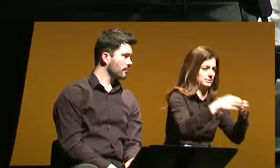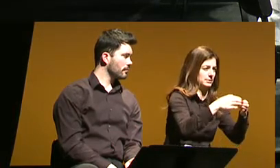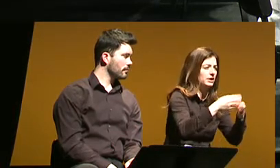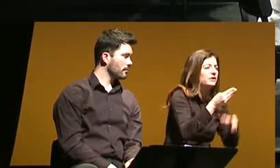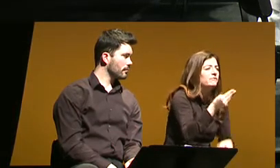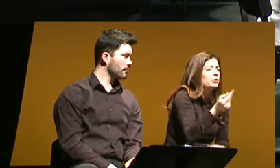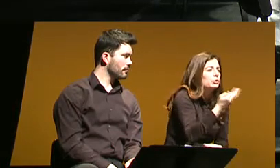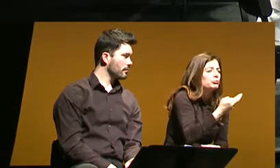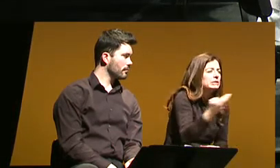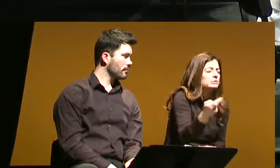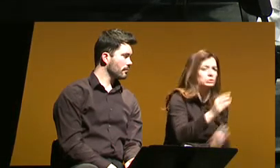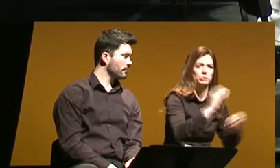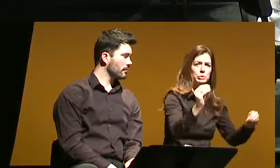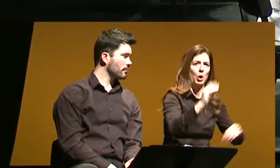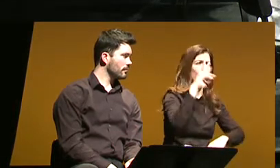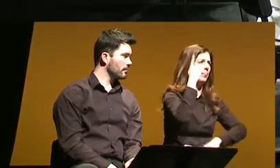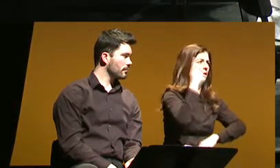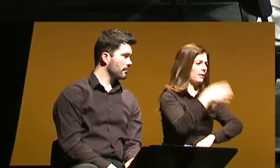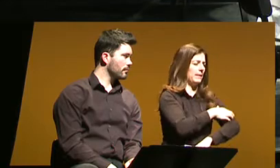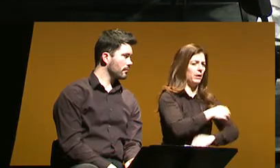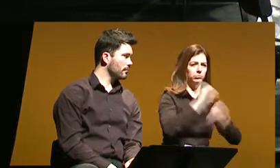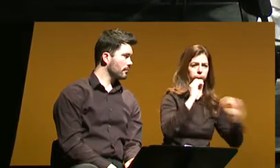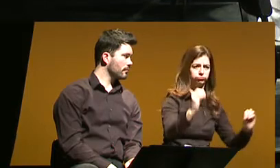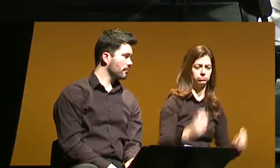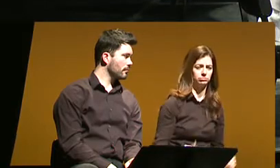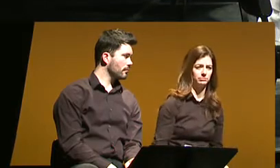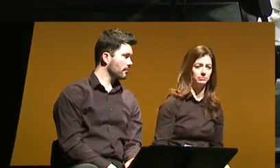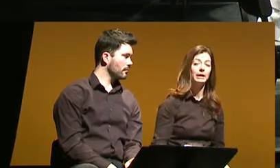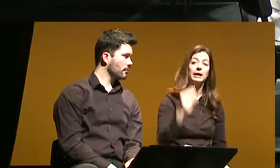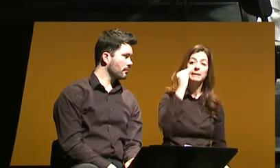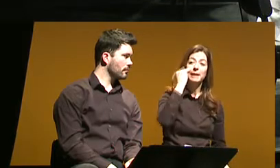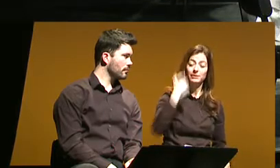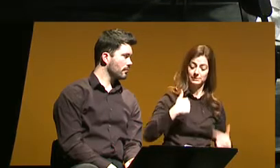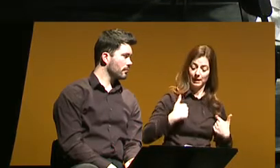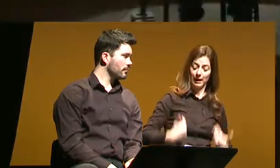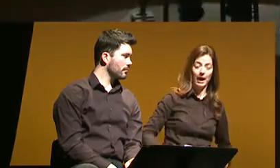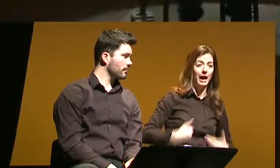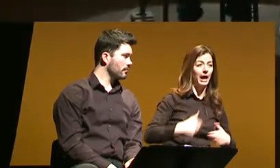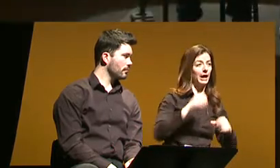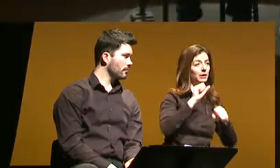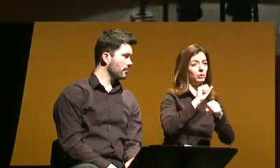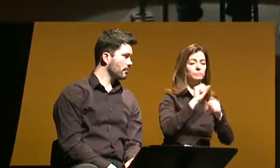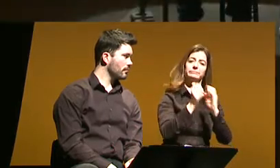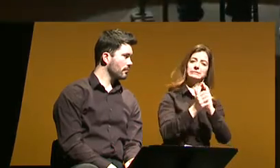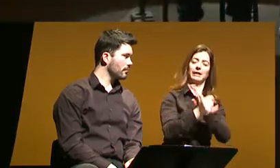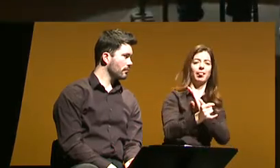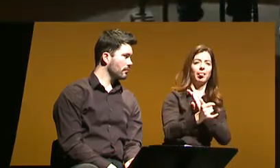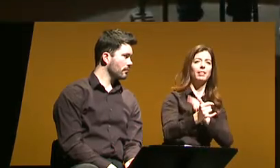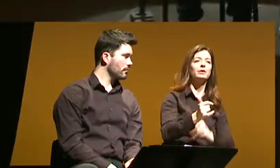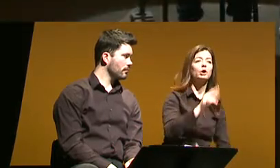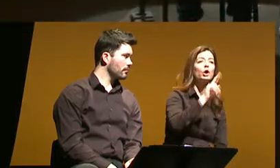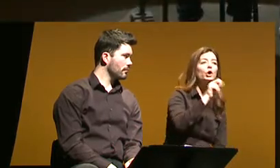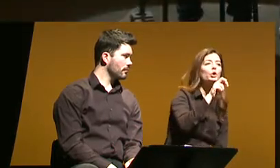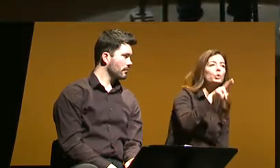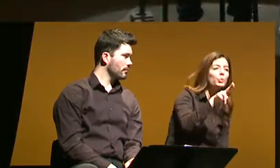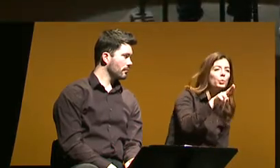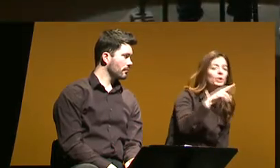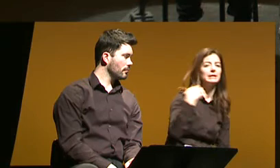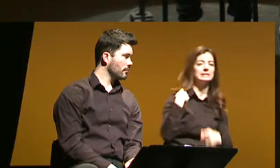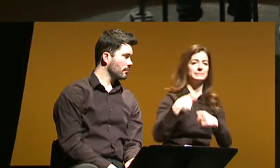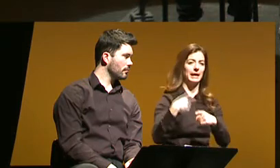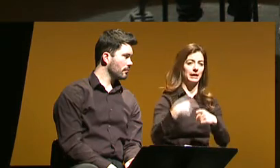political voice. I'm fluent in both Urdu and Spanish. I get a job at the Shorefront Y in Brighton Beach, advocating